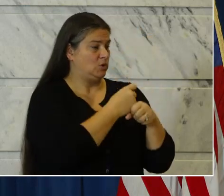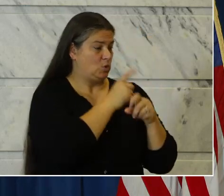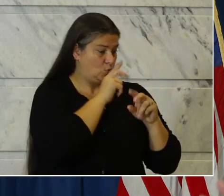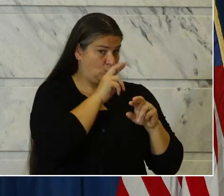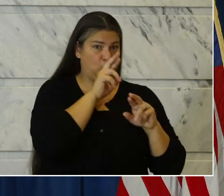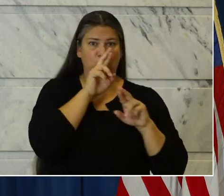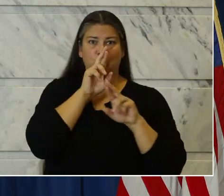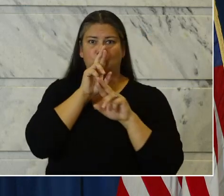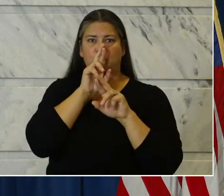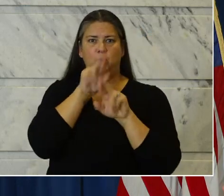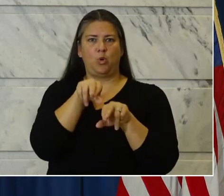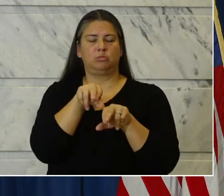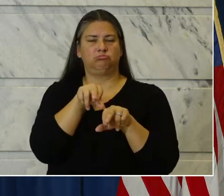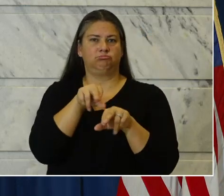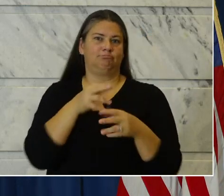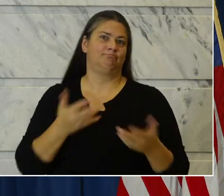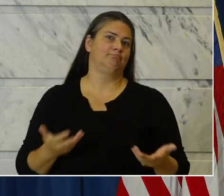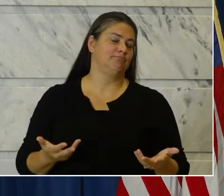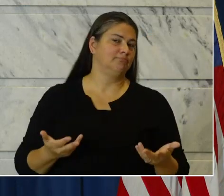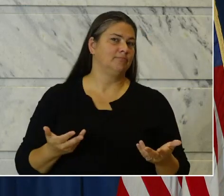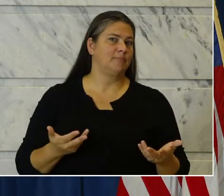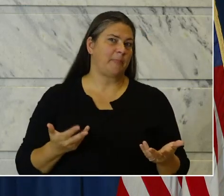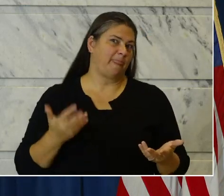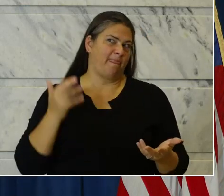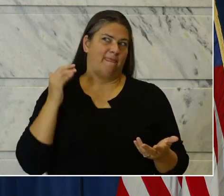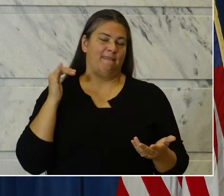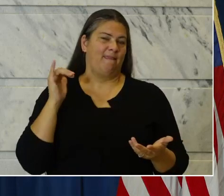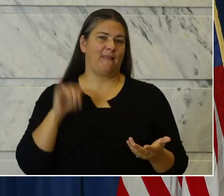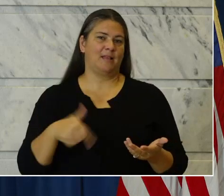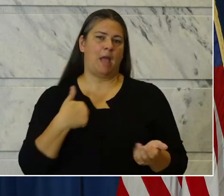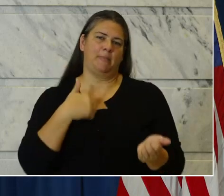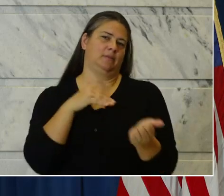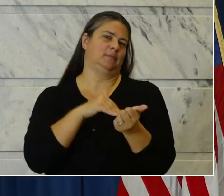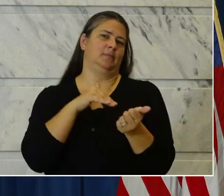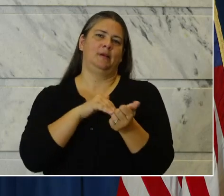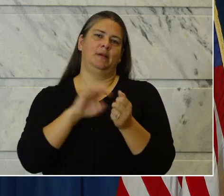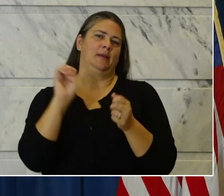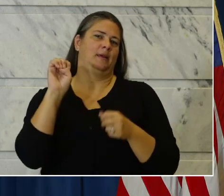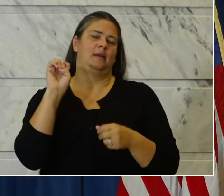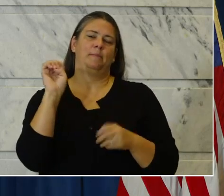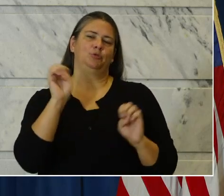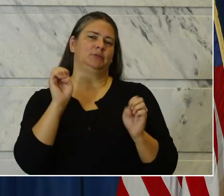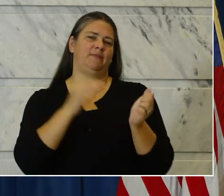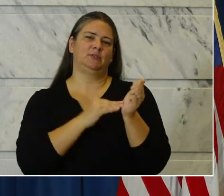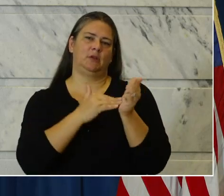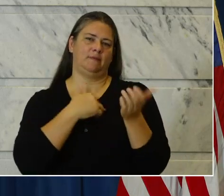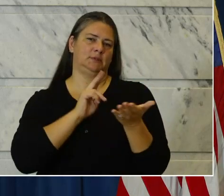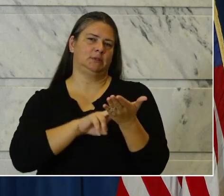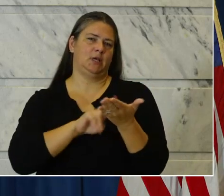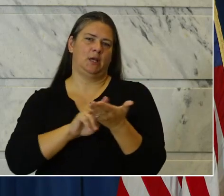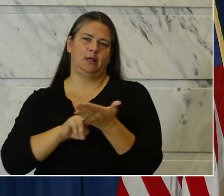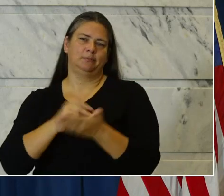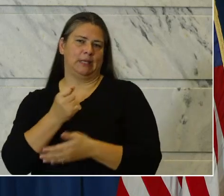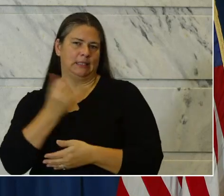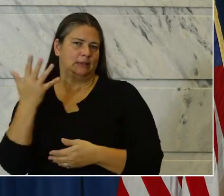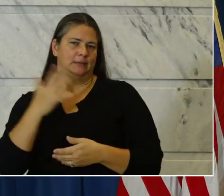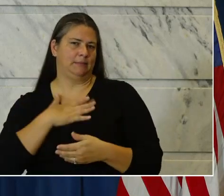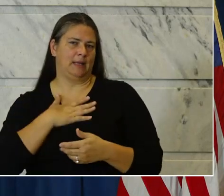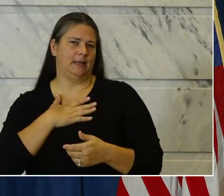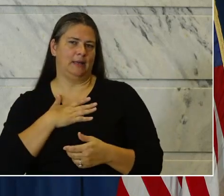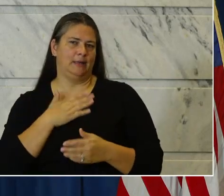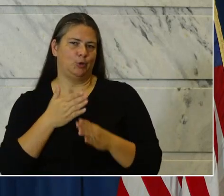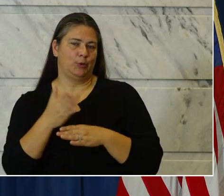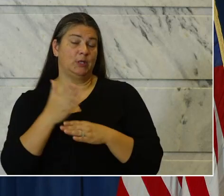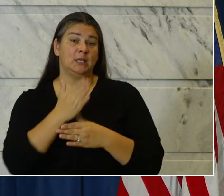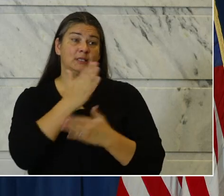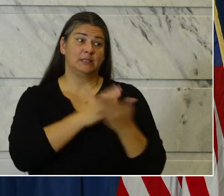this is a reality of death certificates everywhere. I've been a physician, an emergency physician. I've signed quite a few of these over my career. Some